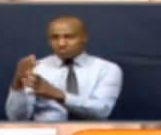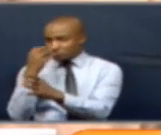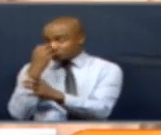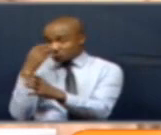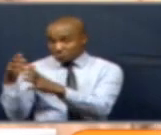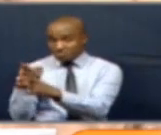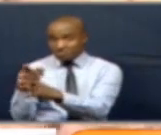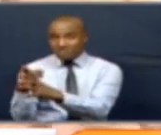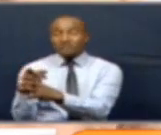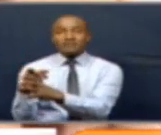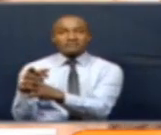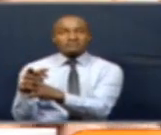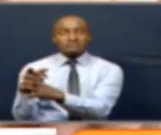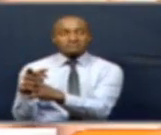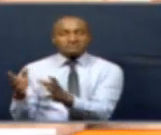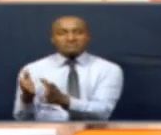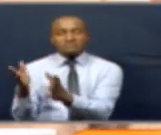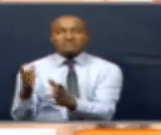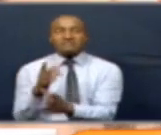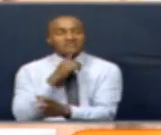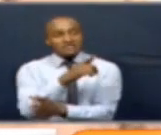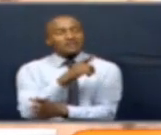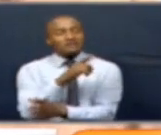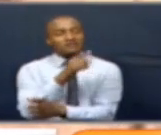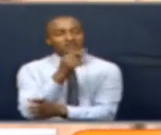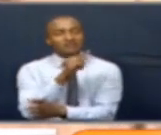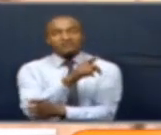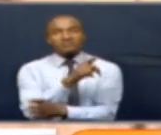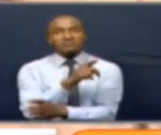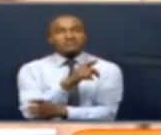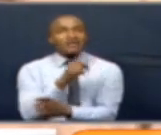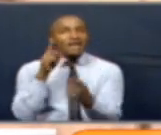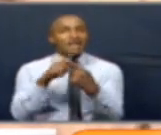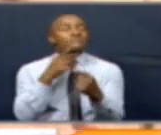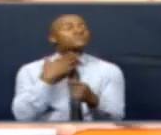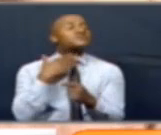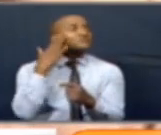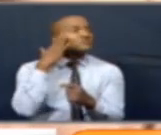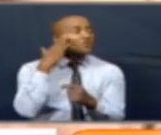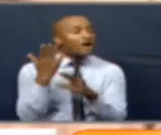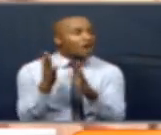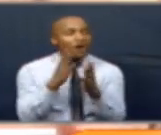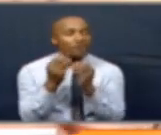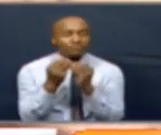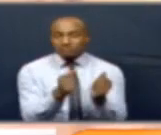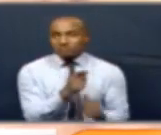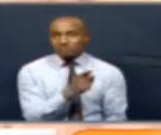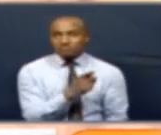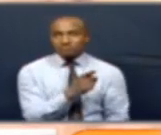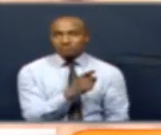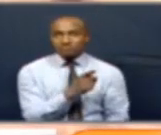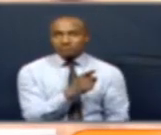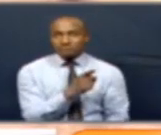to invade into the camp of Gideon so that they can be able to know the weapon and the hammer that Gideon has